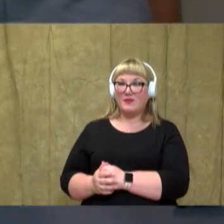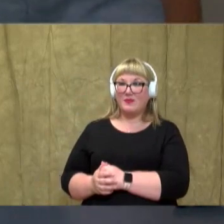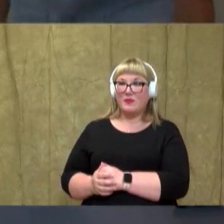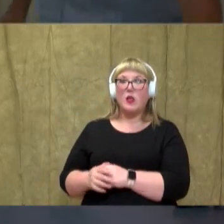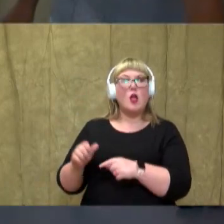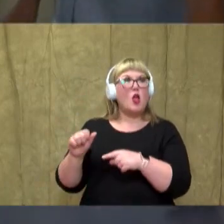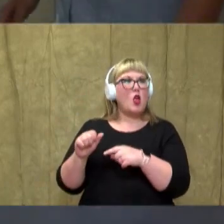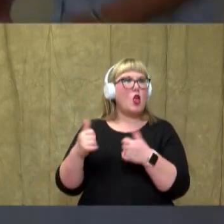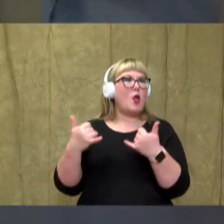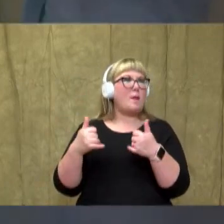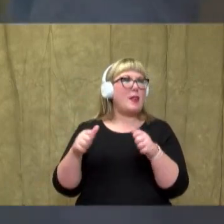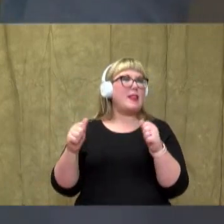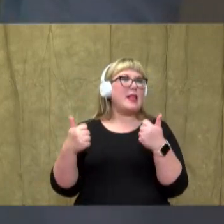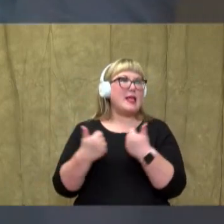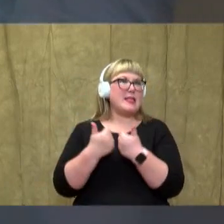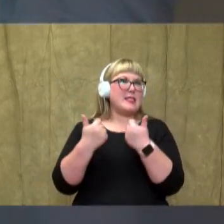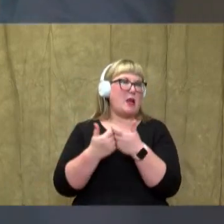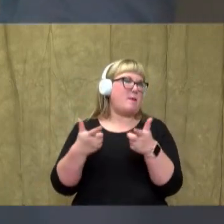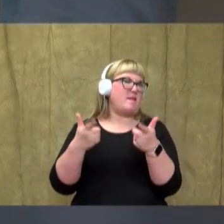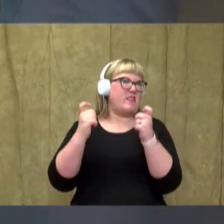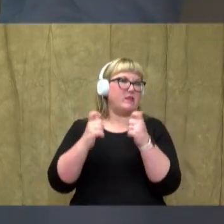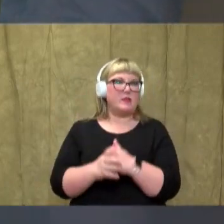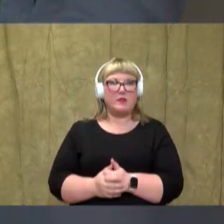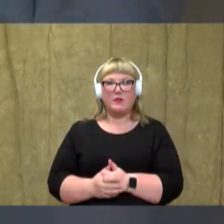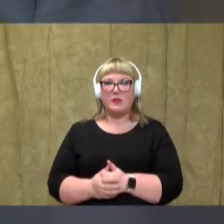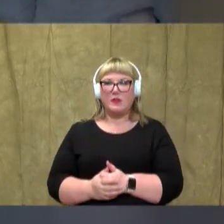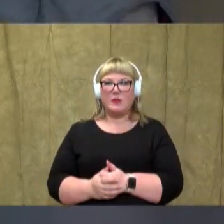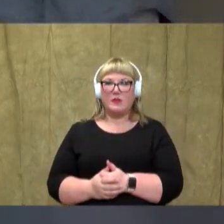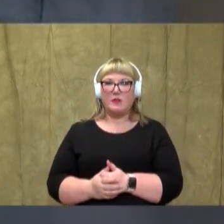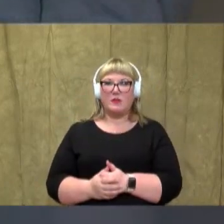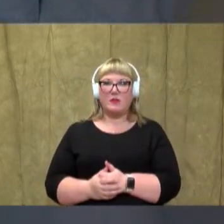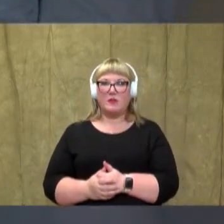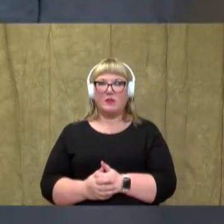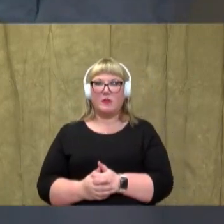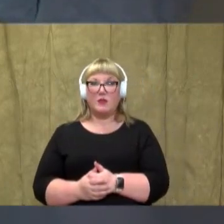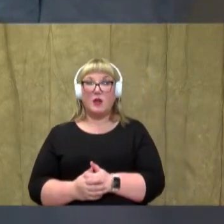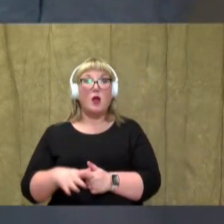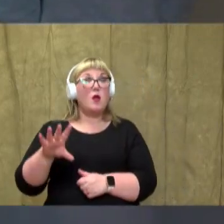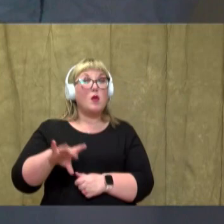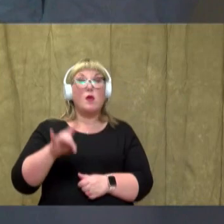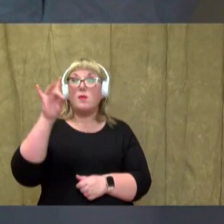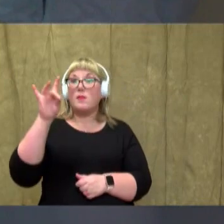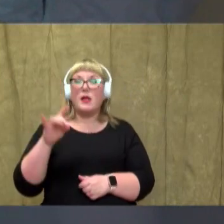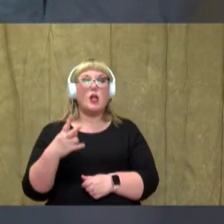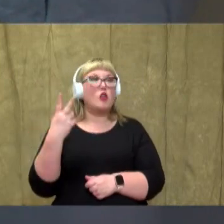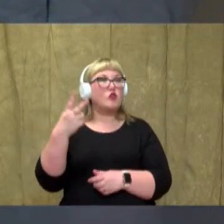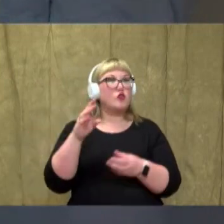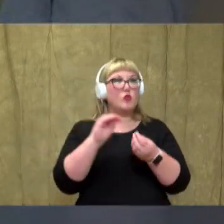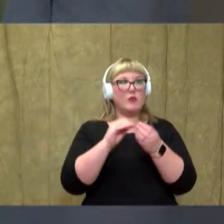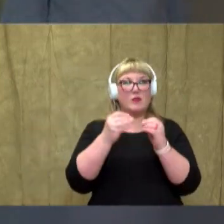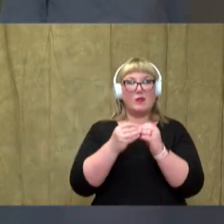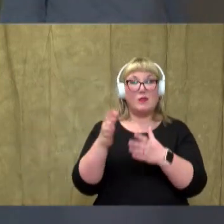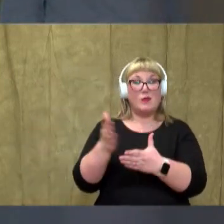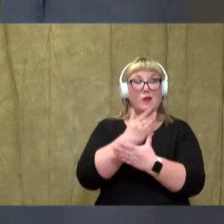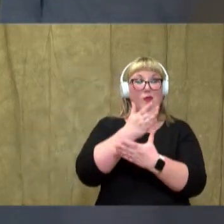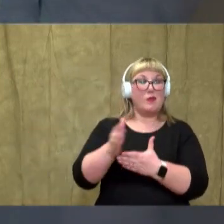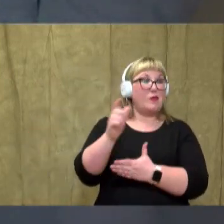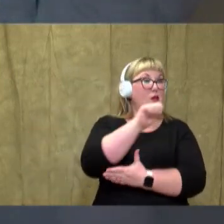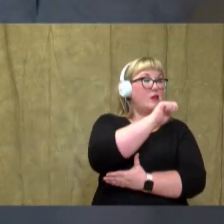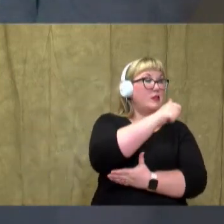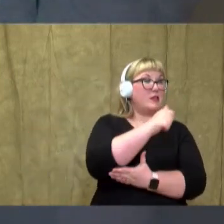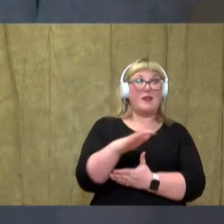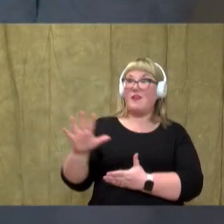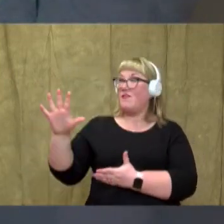Let's play a quick little game. How to play. Pick any 2-digit numbers between 10